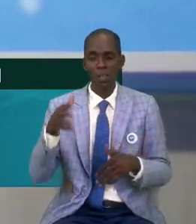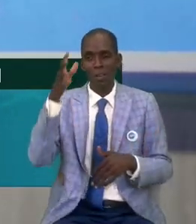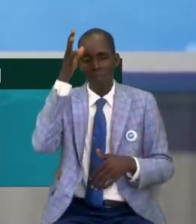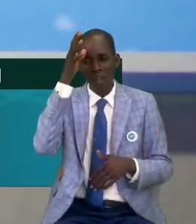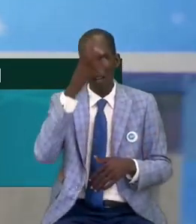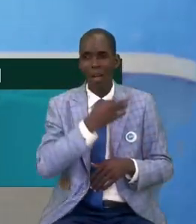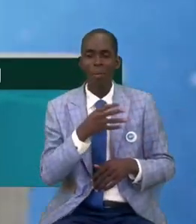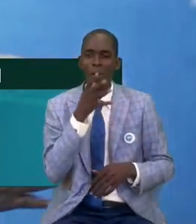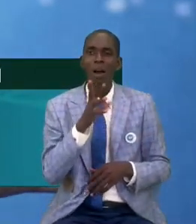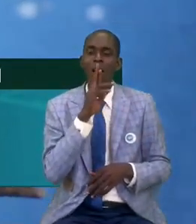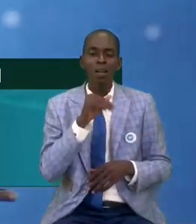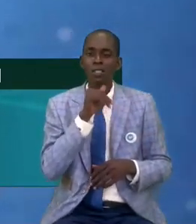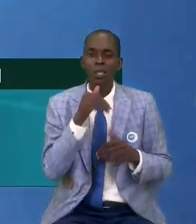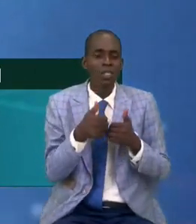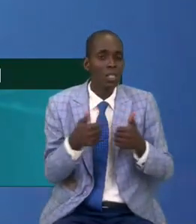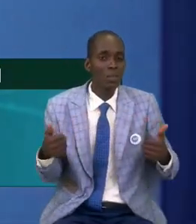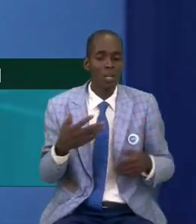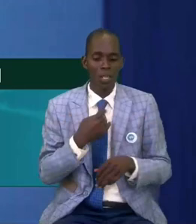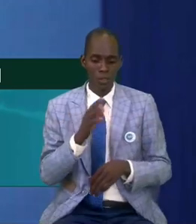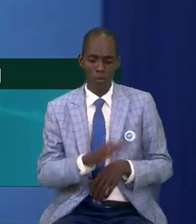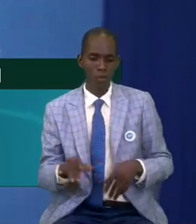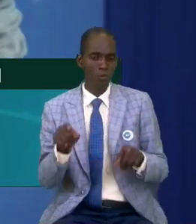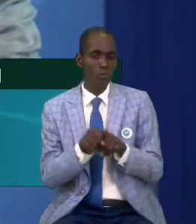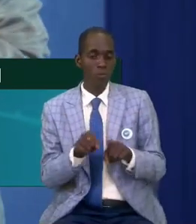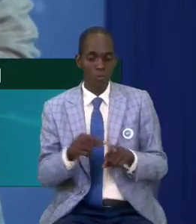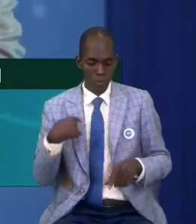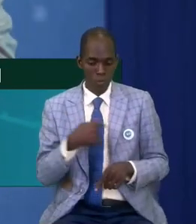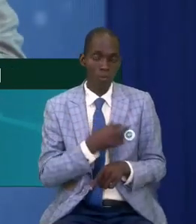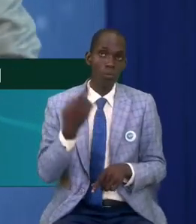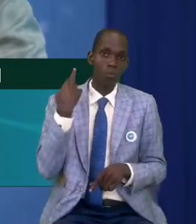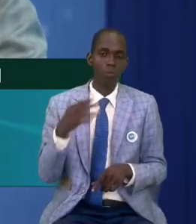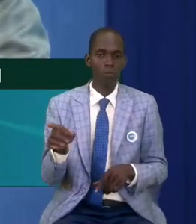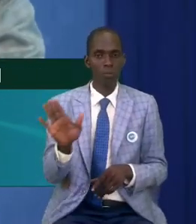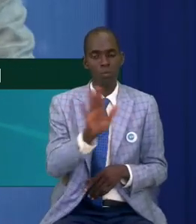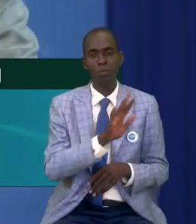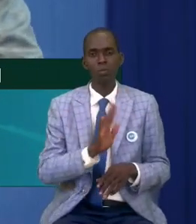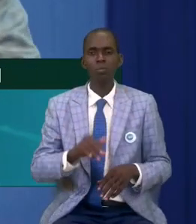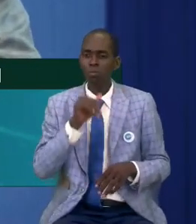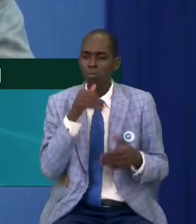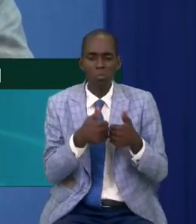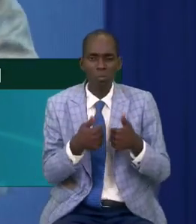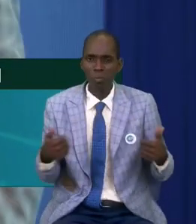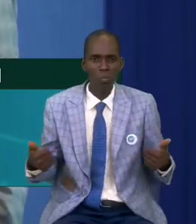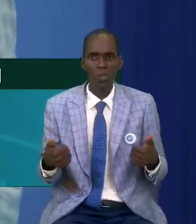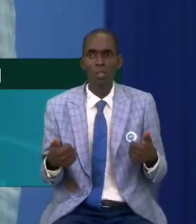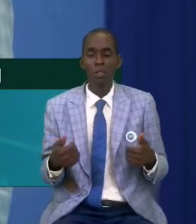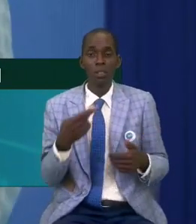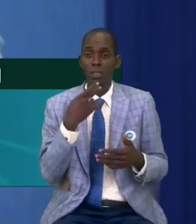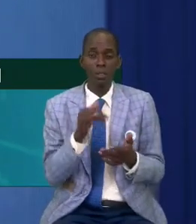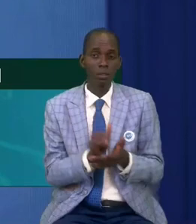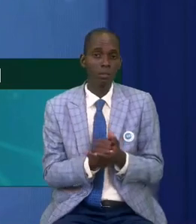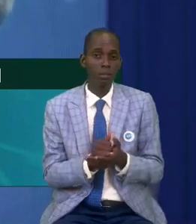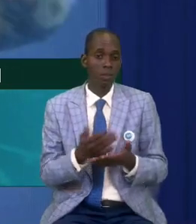children, we're not exempted. Everyone, here is what he says. Woe is me, for I am